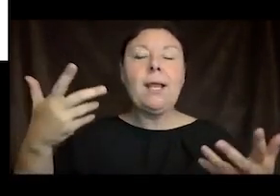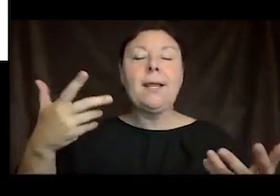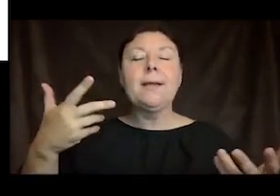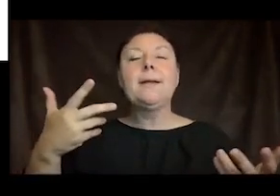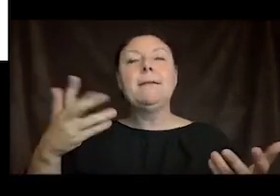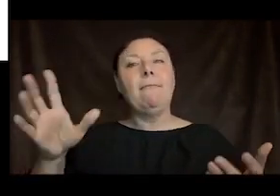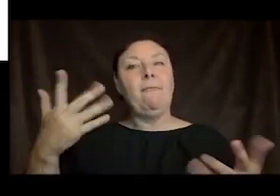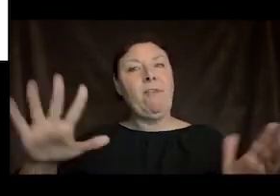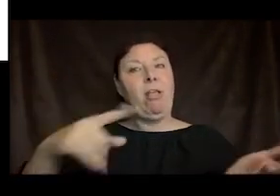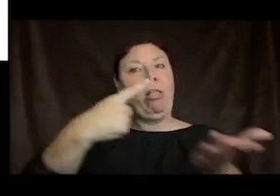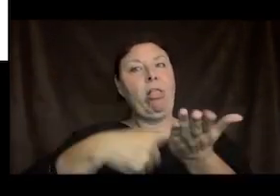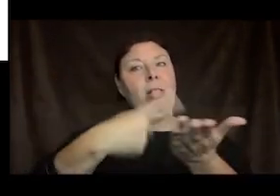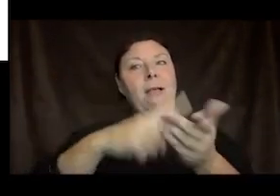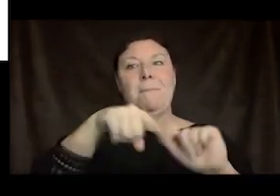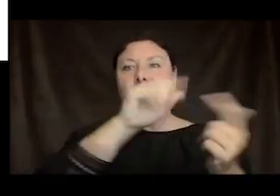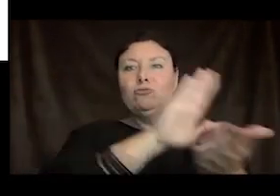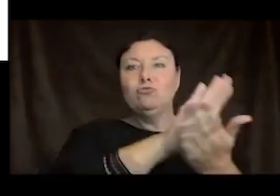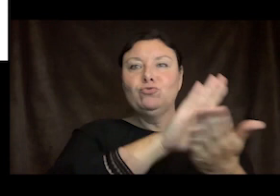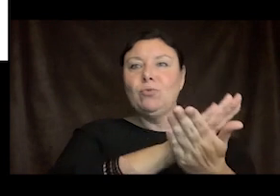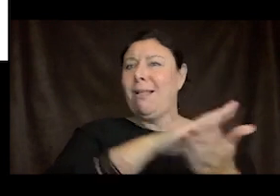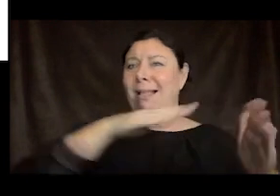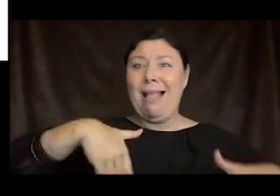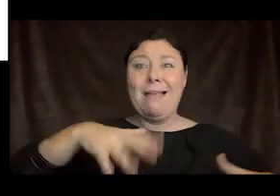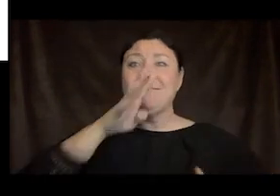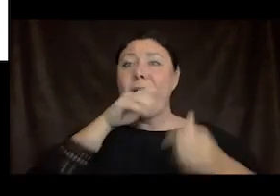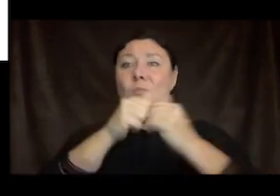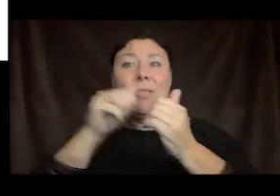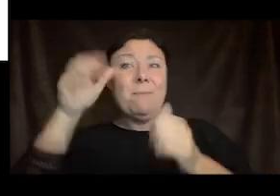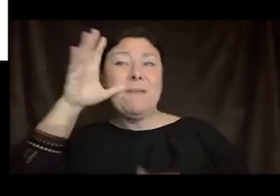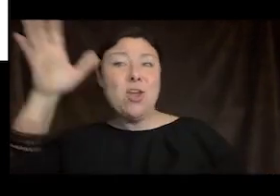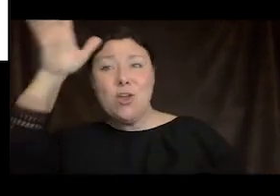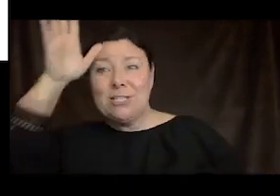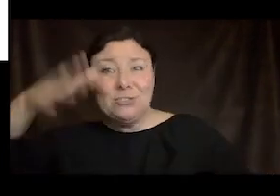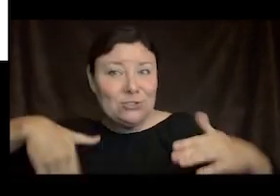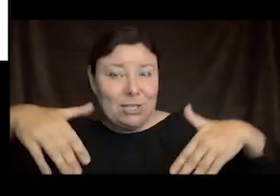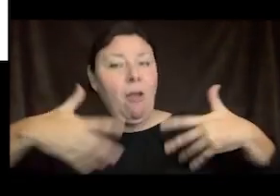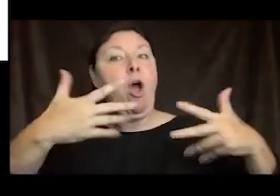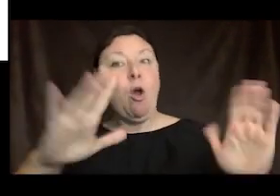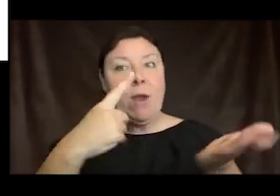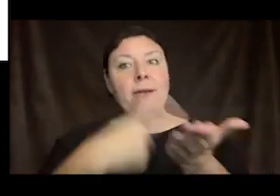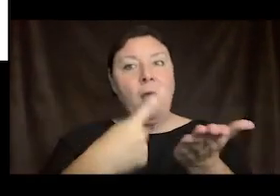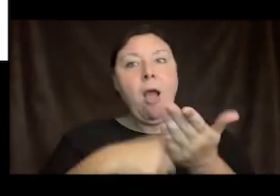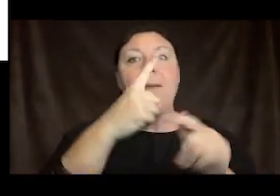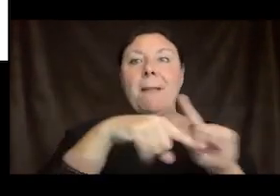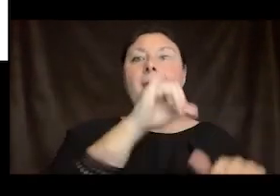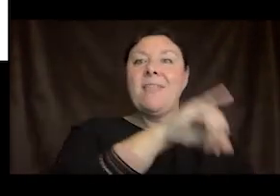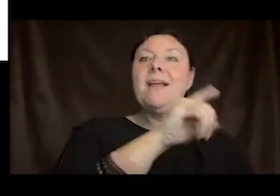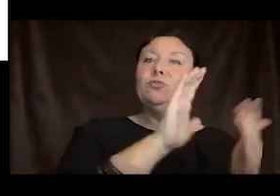school, even though they had not talked about it with their parents yet.